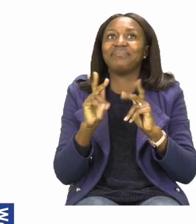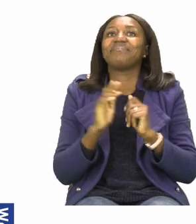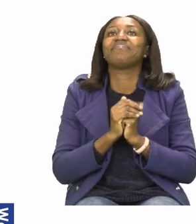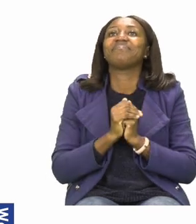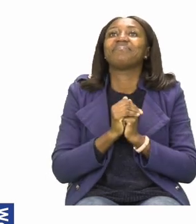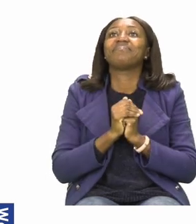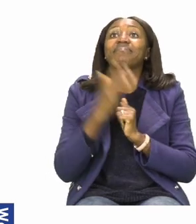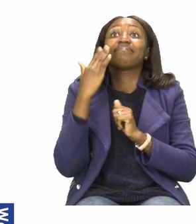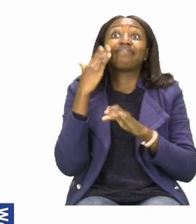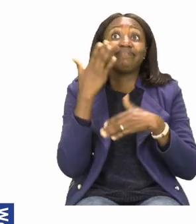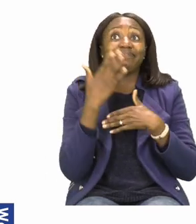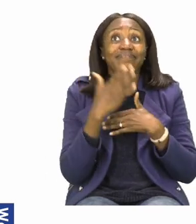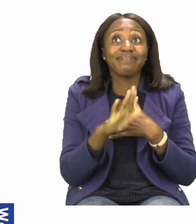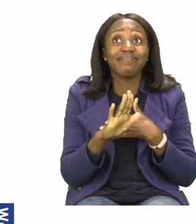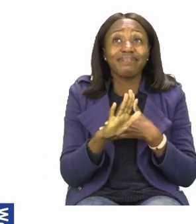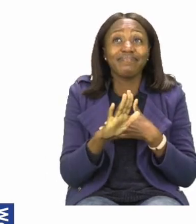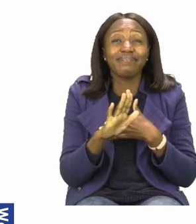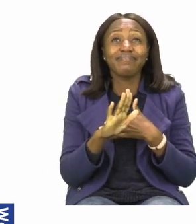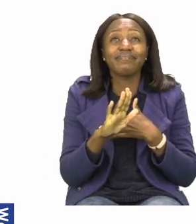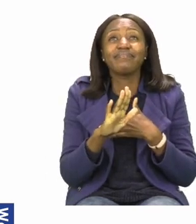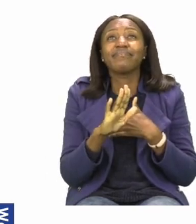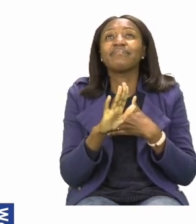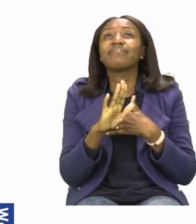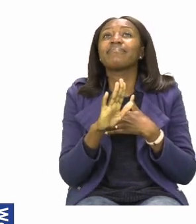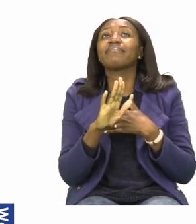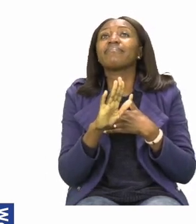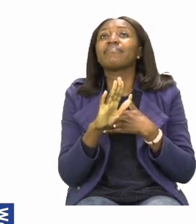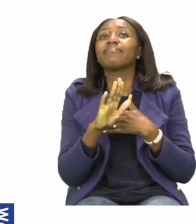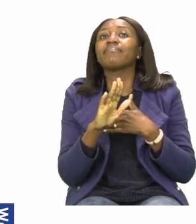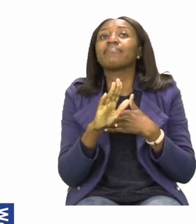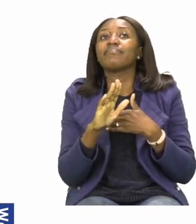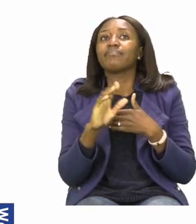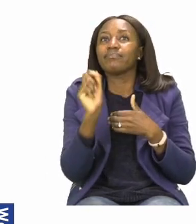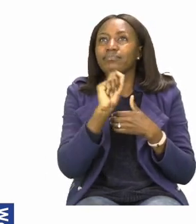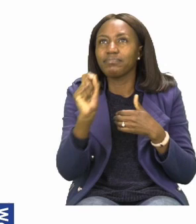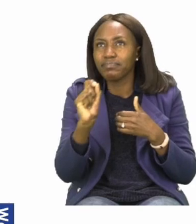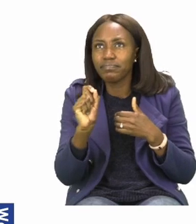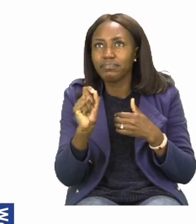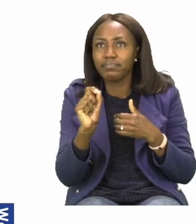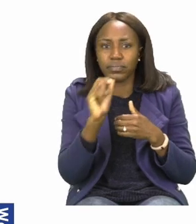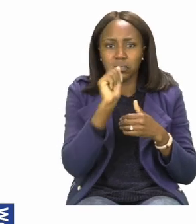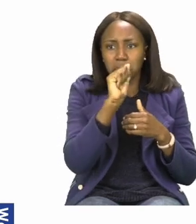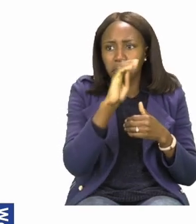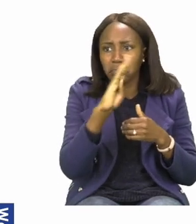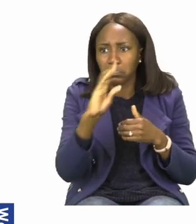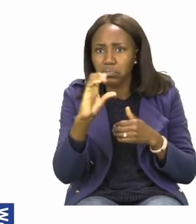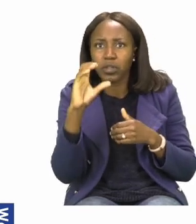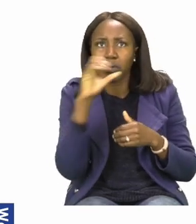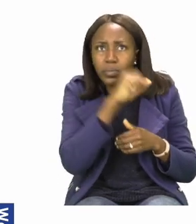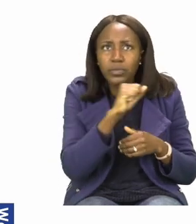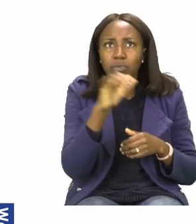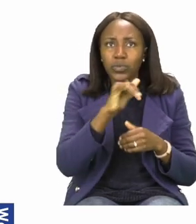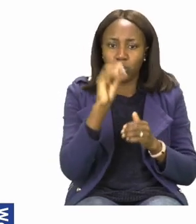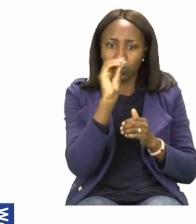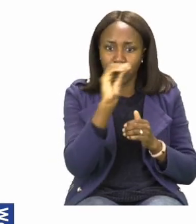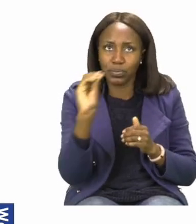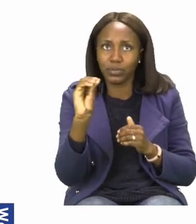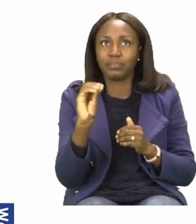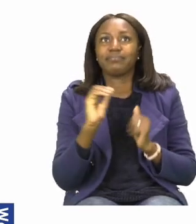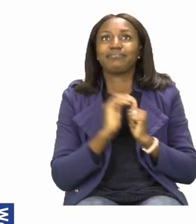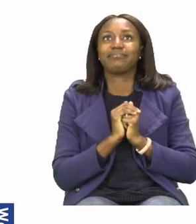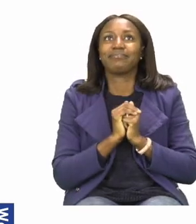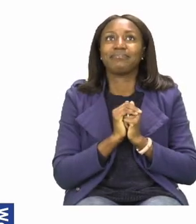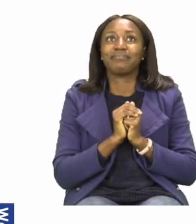When you're done with that, number 2 is asking you to fill in missing letters for the words below. Let's